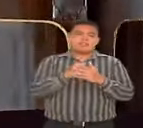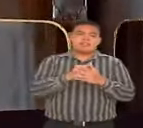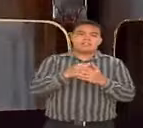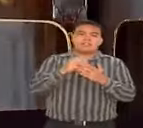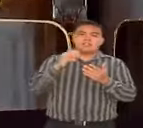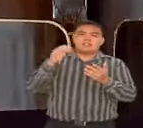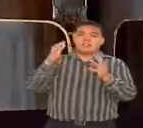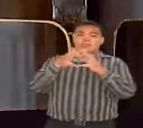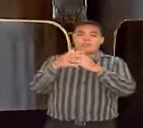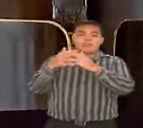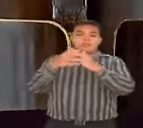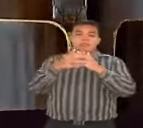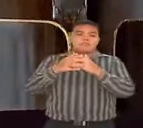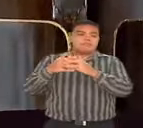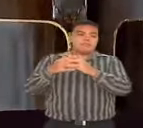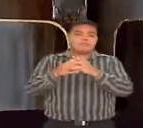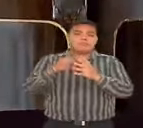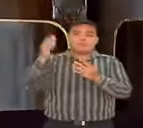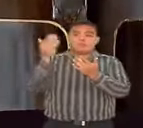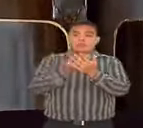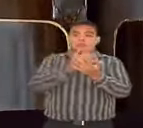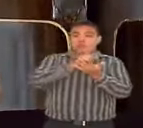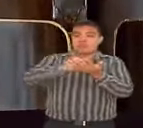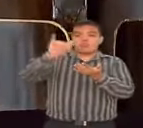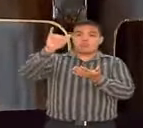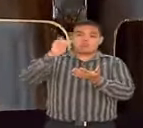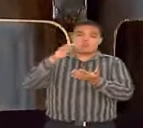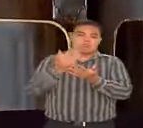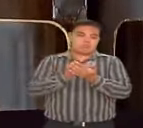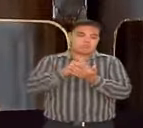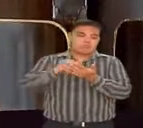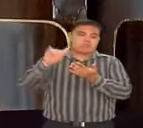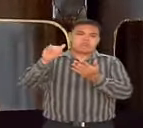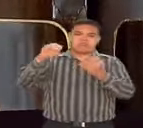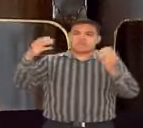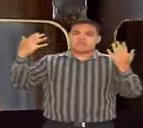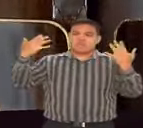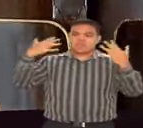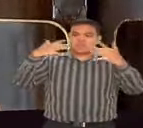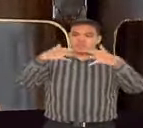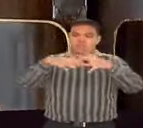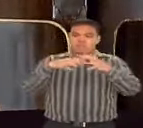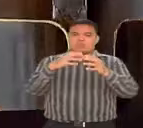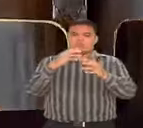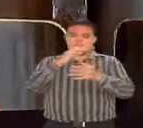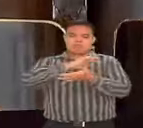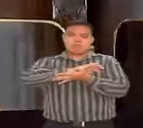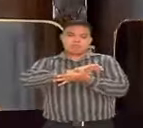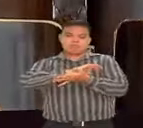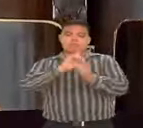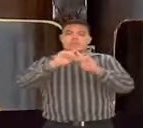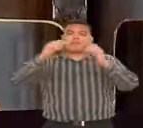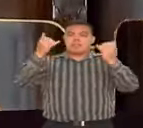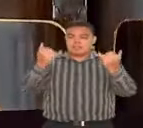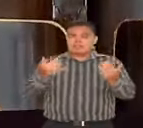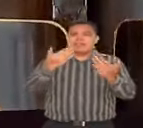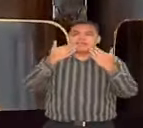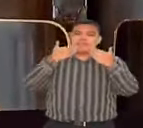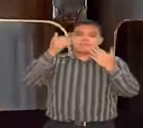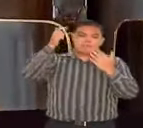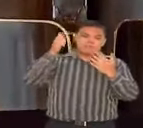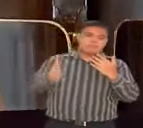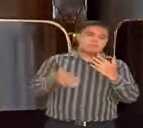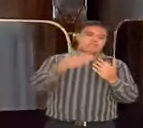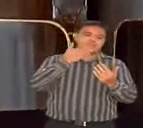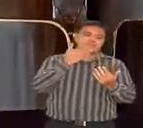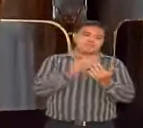sa Queens, sa New York, sila daghan nila, almost all of them got infected by COVID. Praise God, okay na sila karon. But